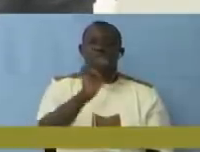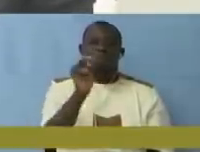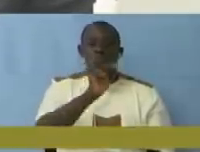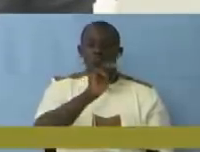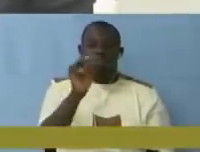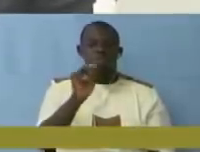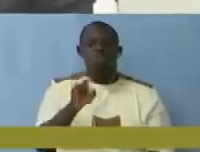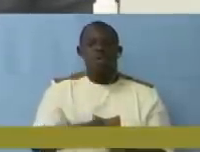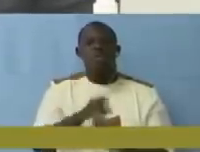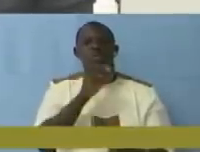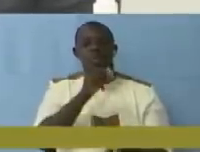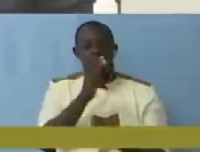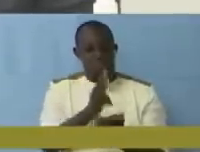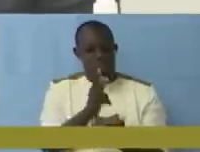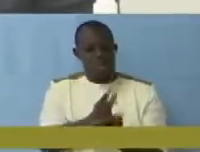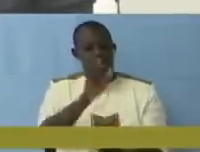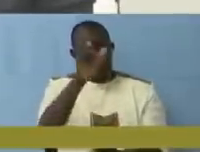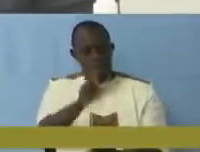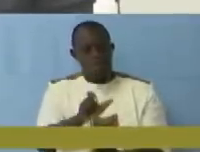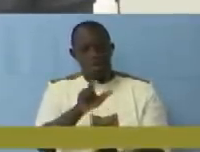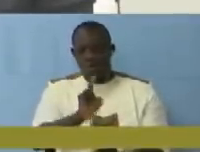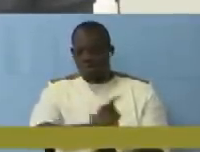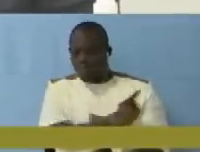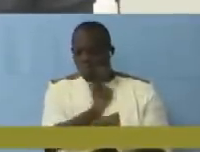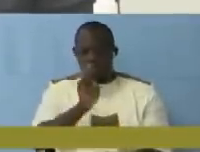have had enough evidence to be